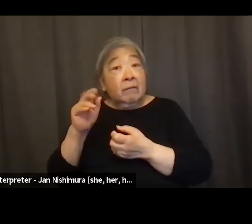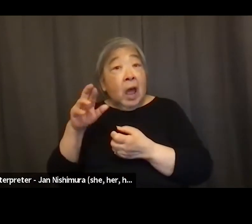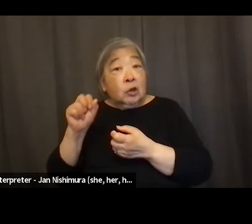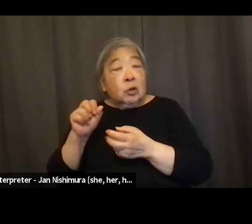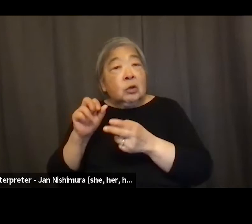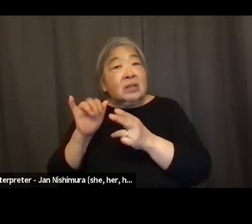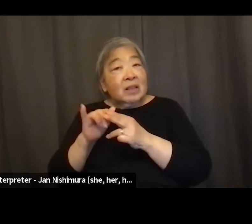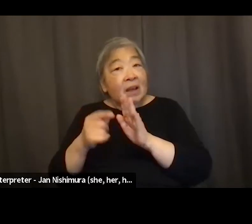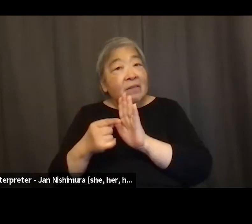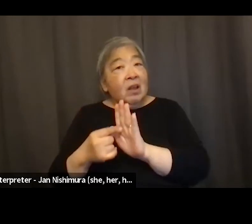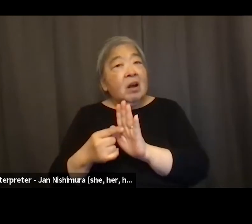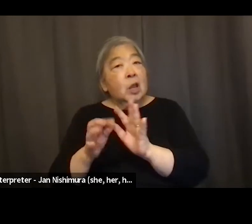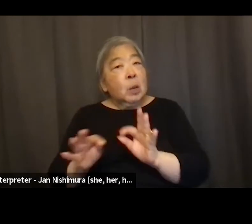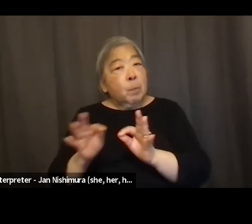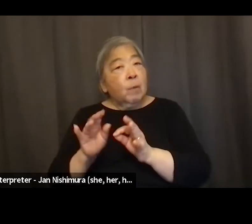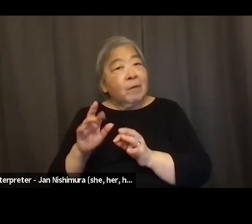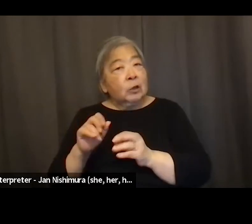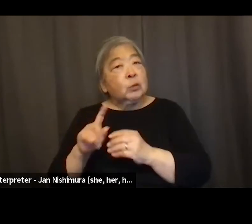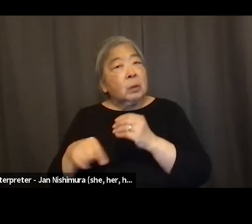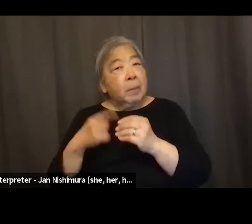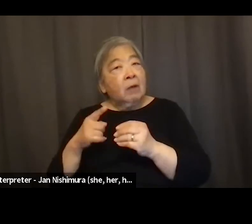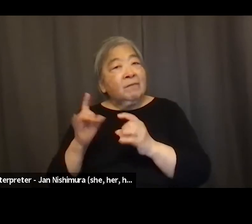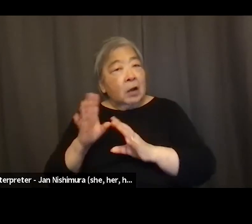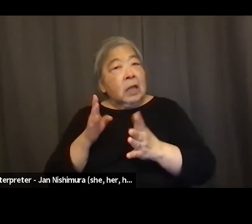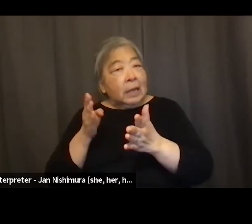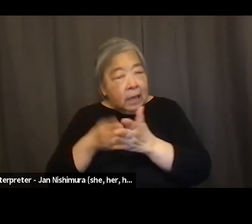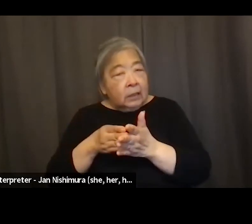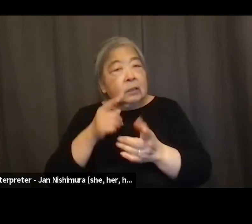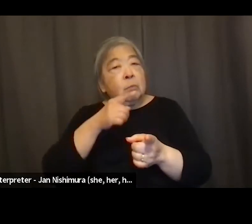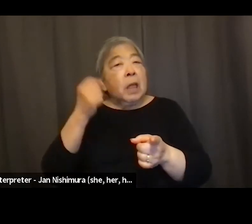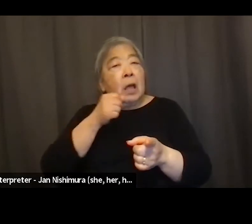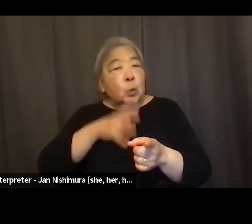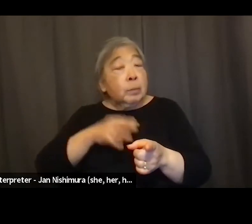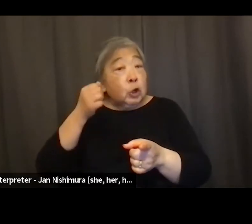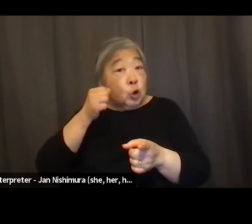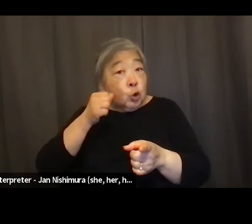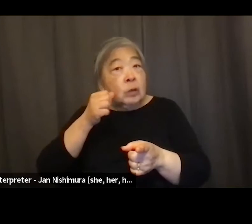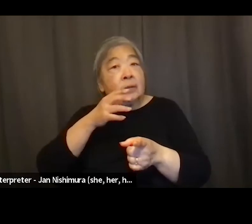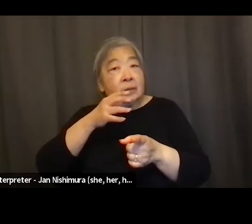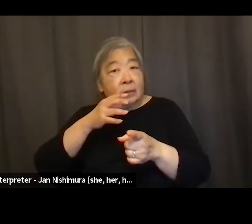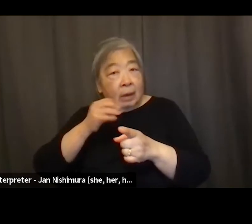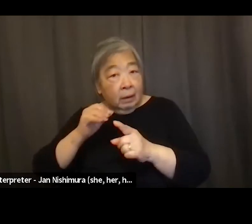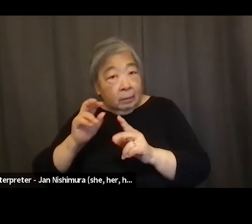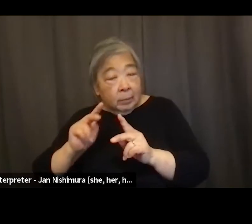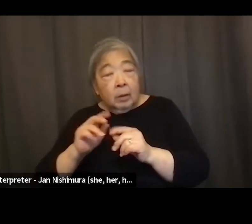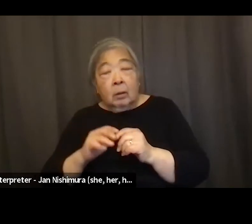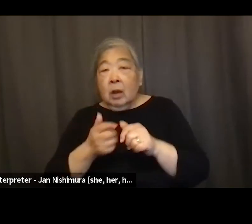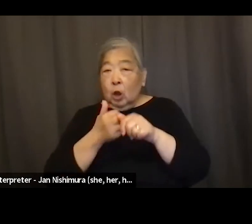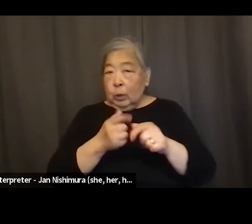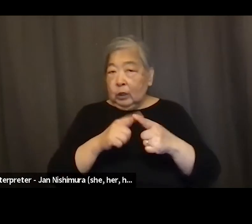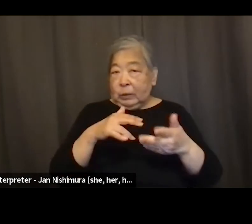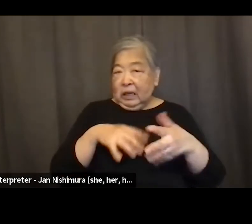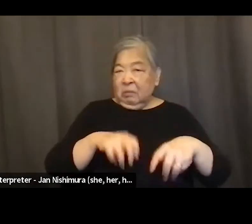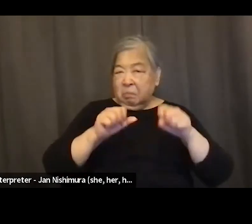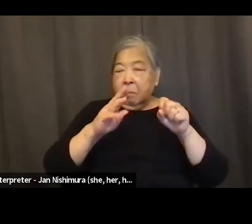truths about intracommunal violence against Black women, girls, and gender-expansive people. According to a study conducted by Black